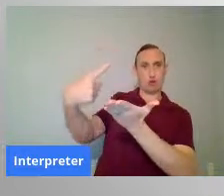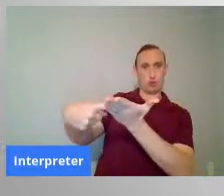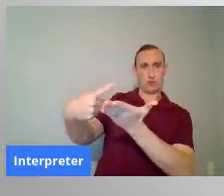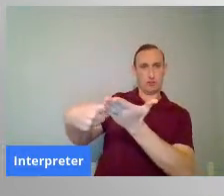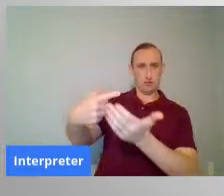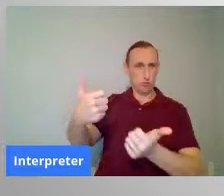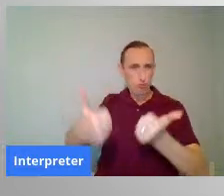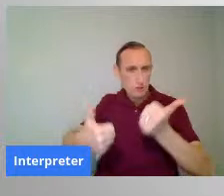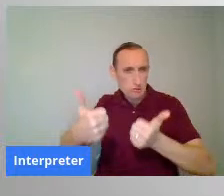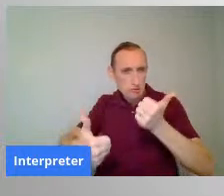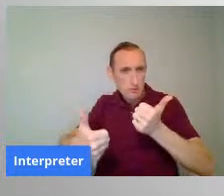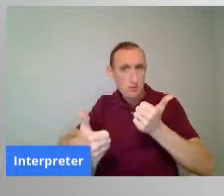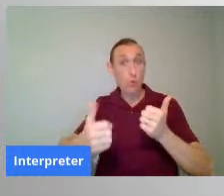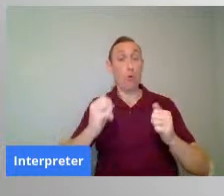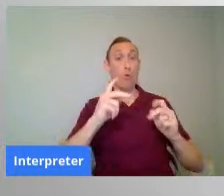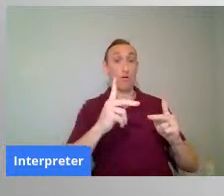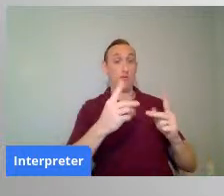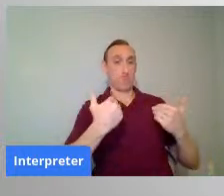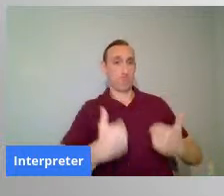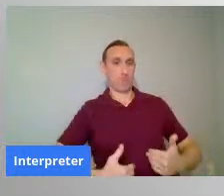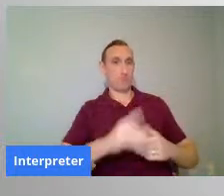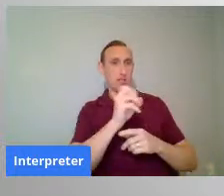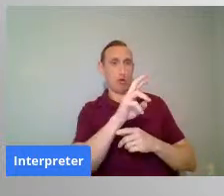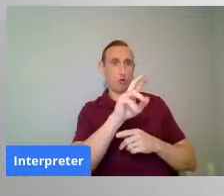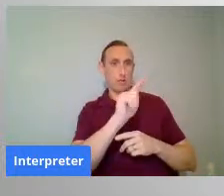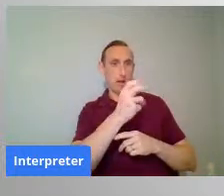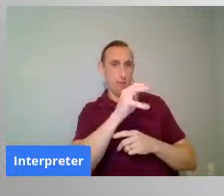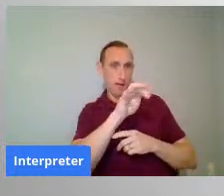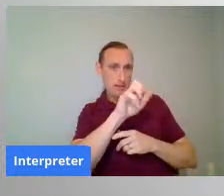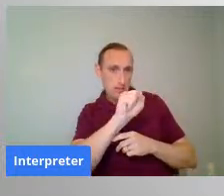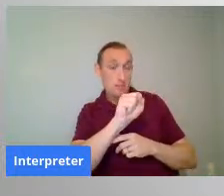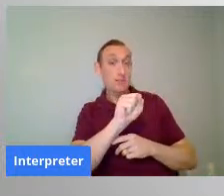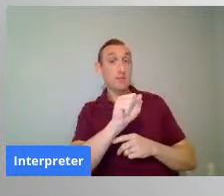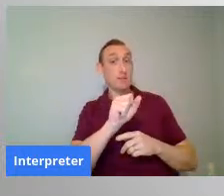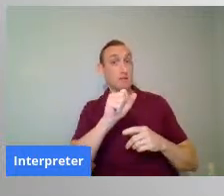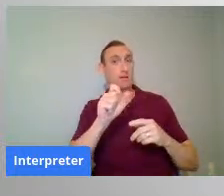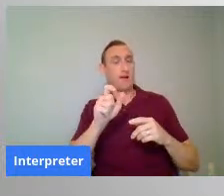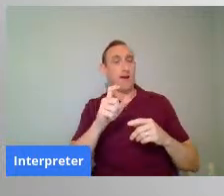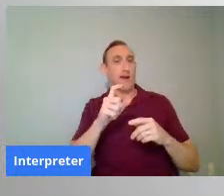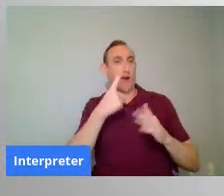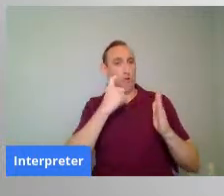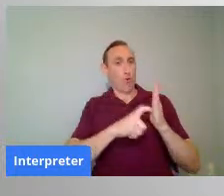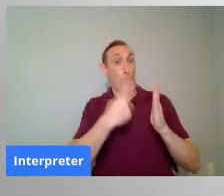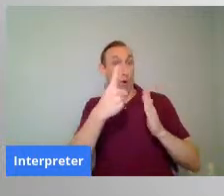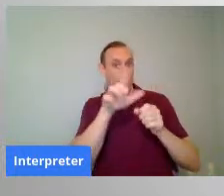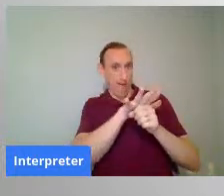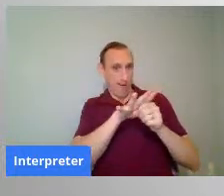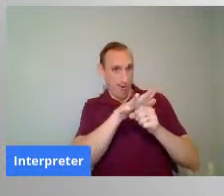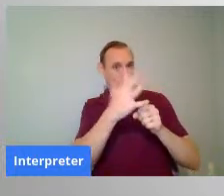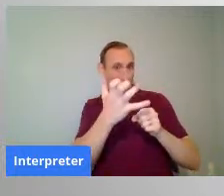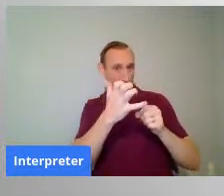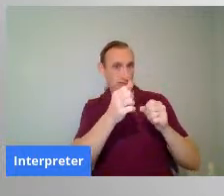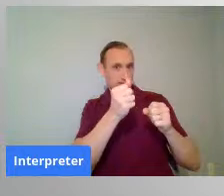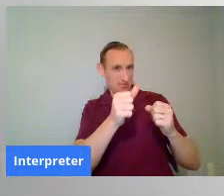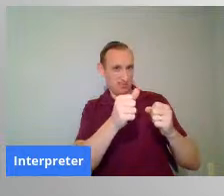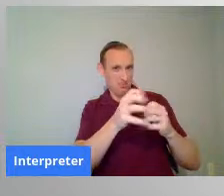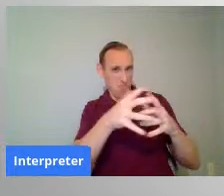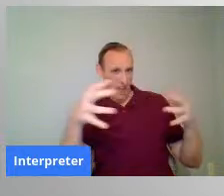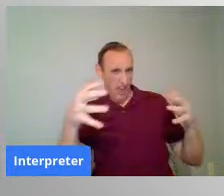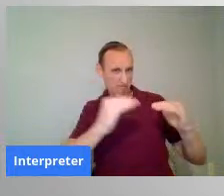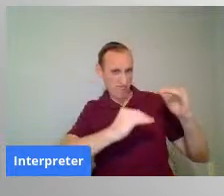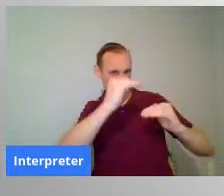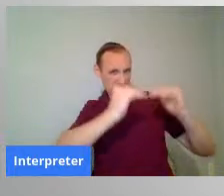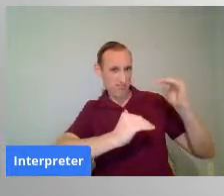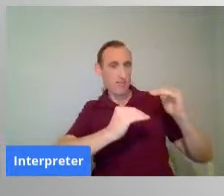I just know that one of the areas they were looking to expand related to the culinary program, and they wanted to make some changes in